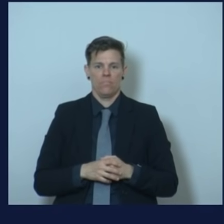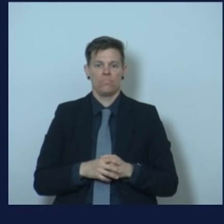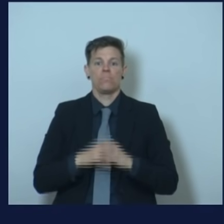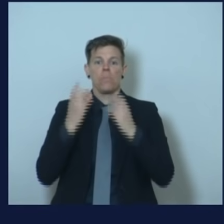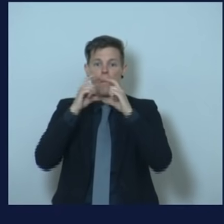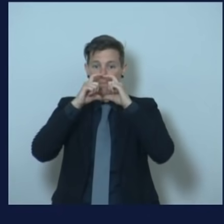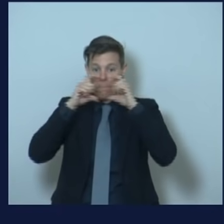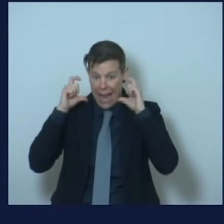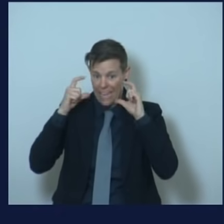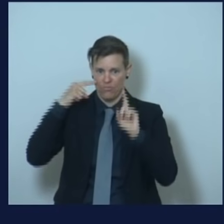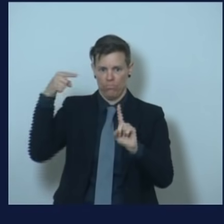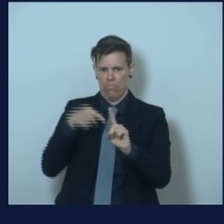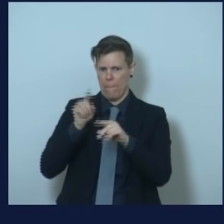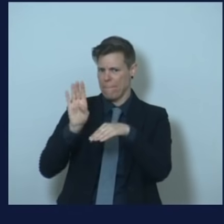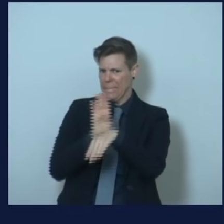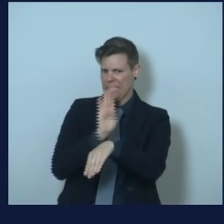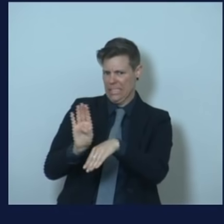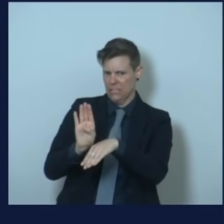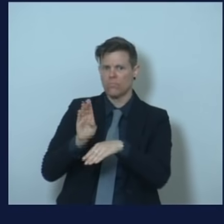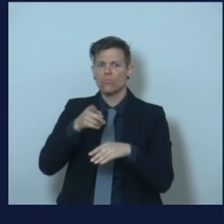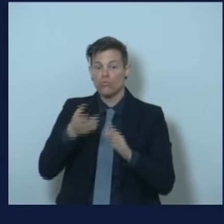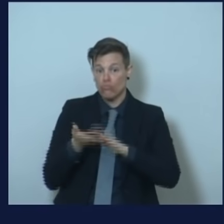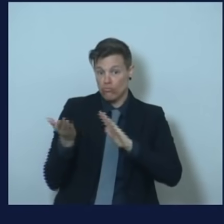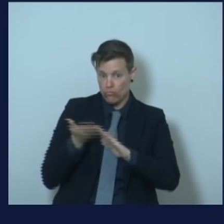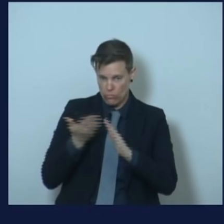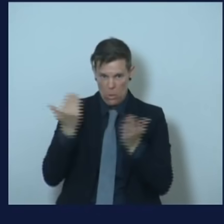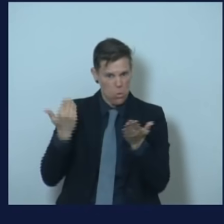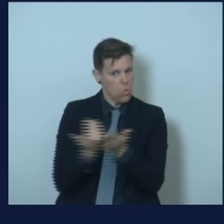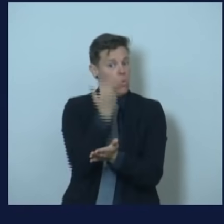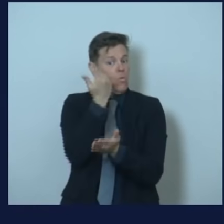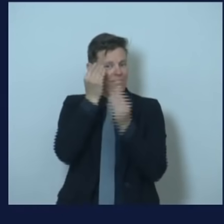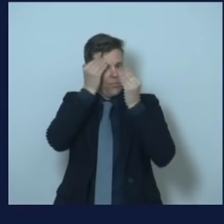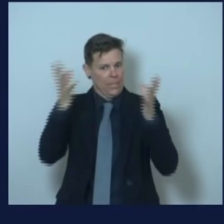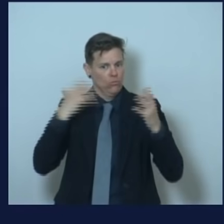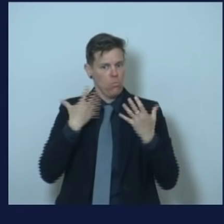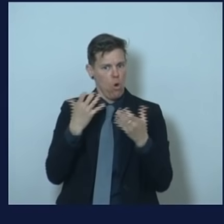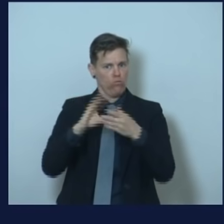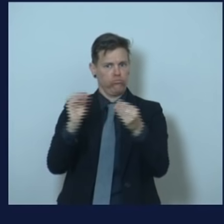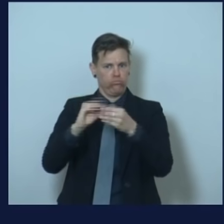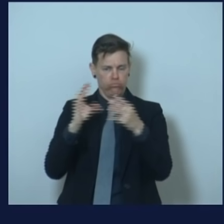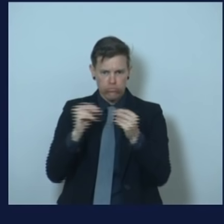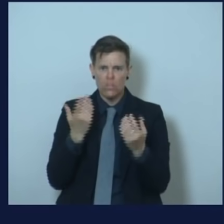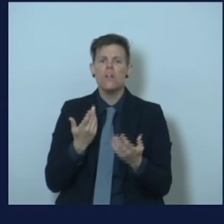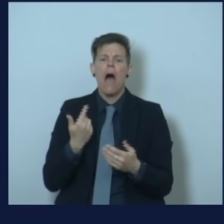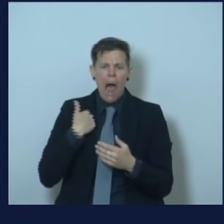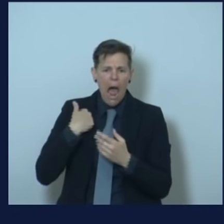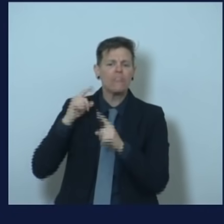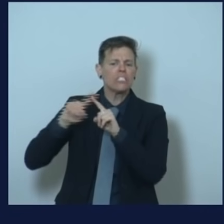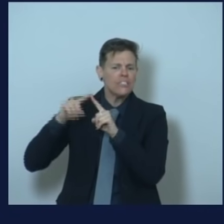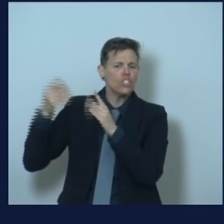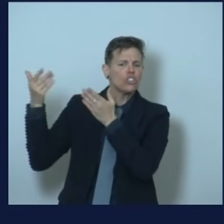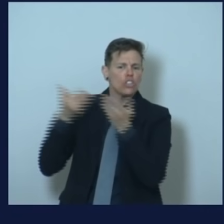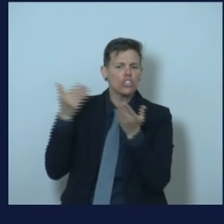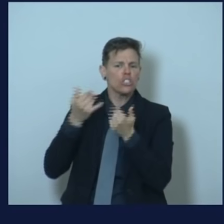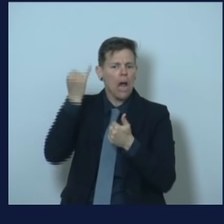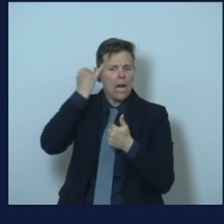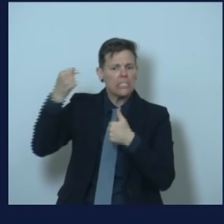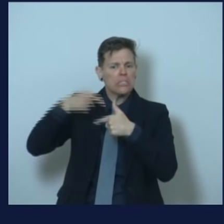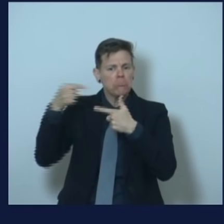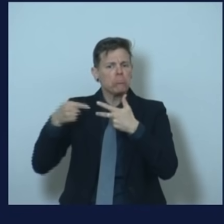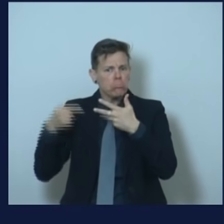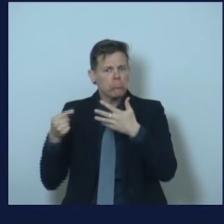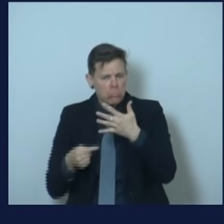businesses. This is a new announcement. We've been strongly suggesting that businesses should follow the best practices